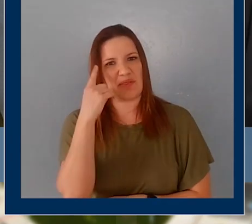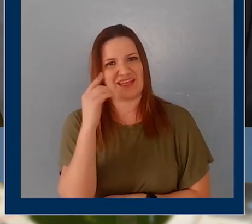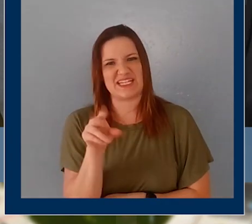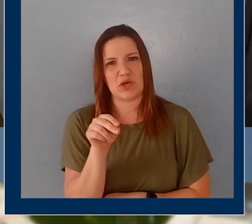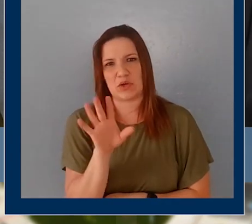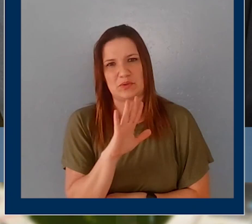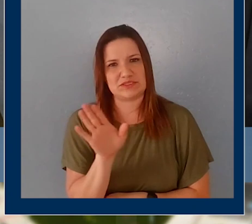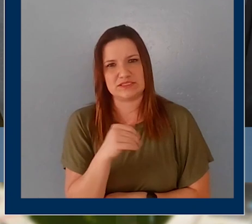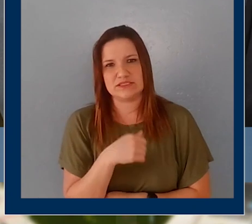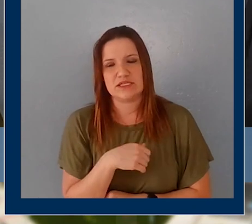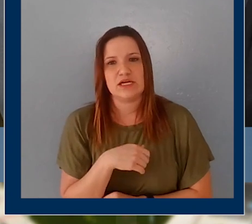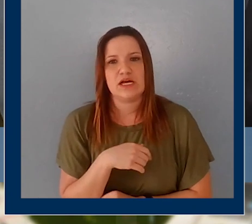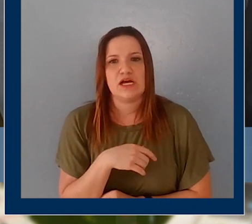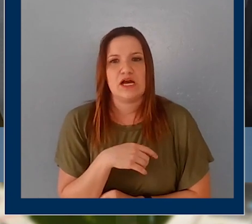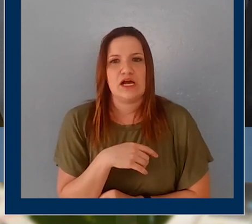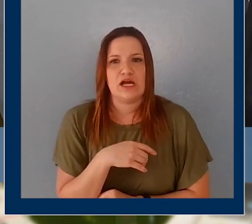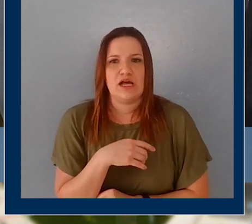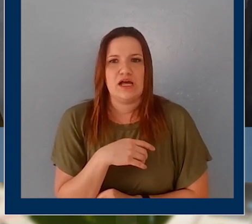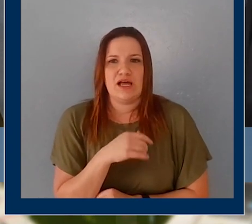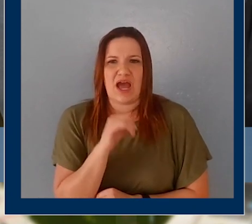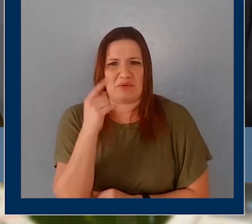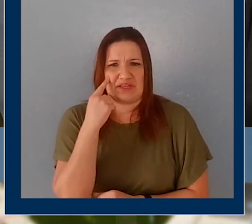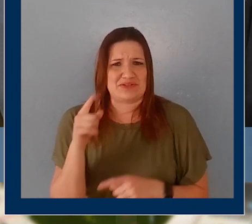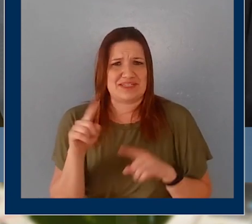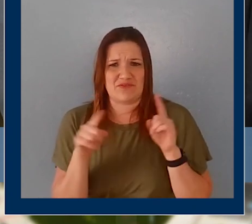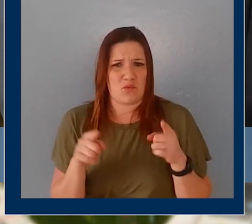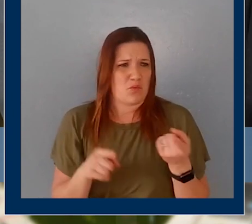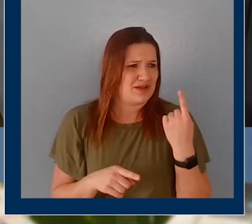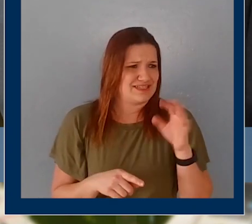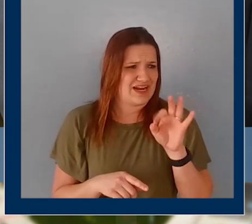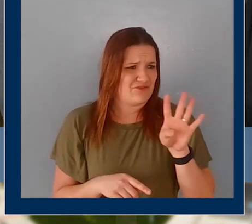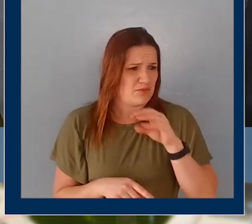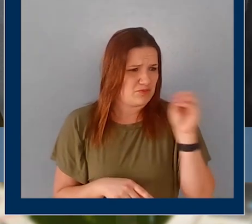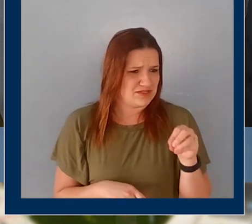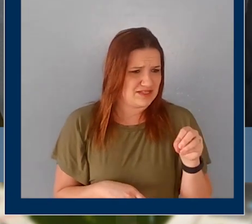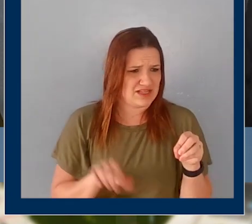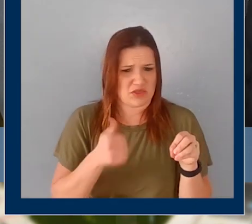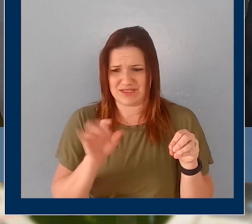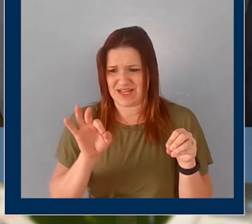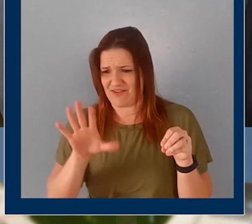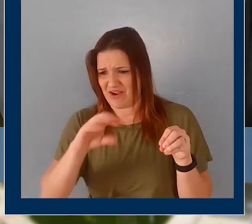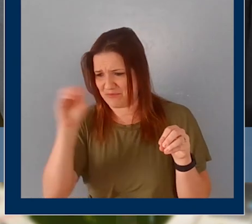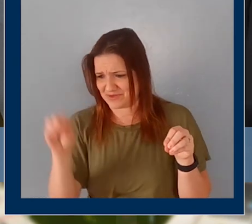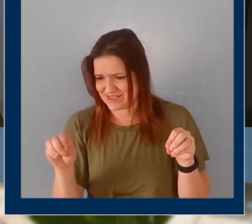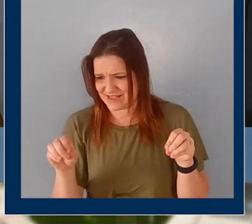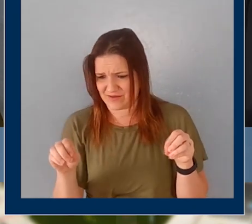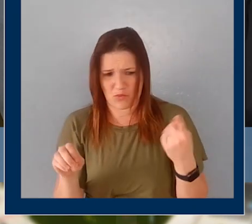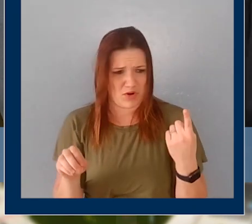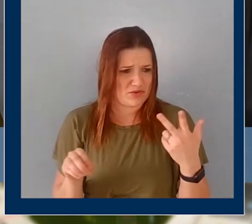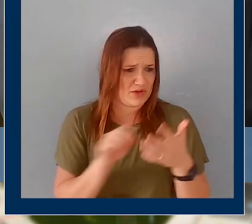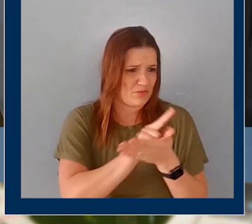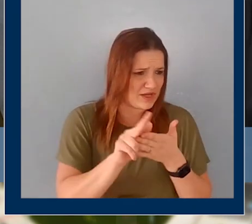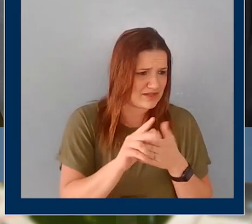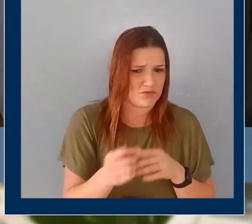I don't know if there really is a difference. I mean, one's 94% effective. The other's 95% effective. One is 3 weeks between shots. The other's 4